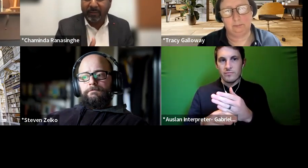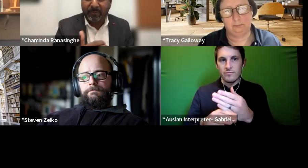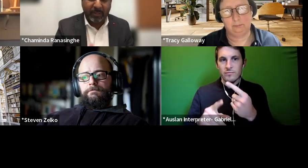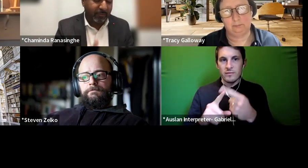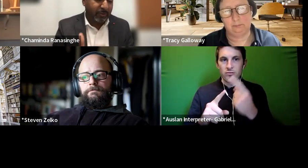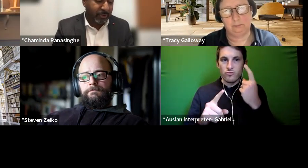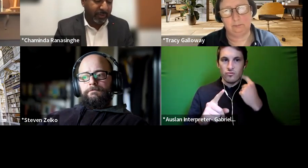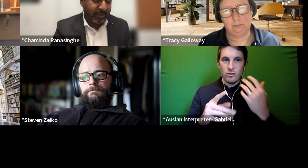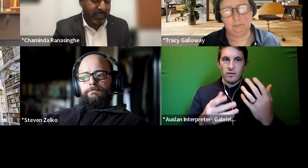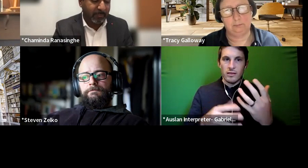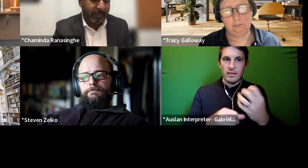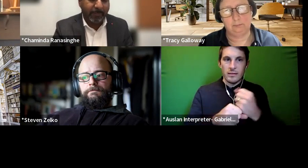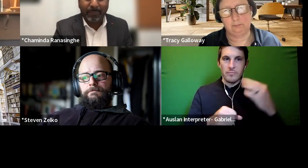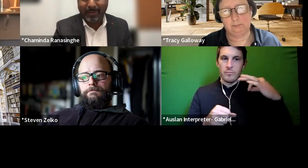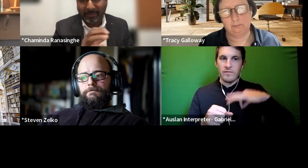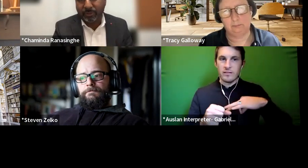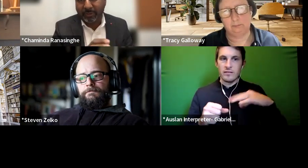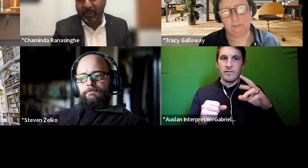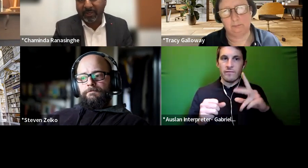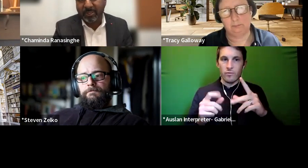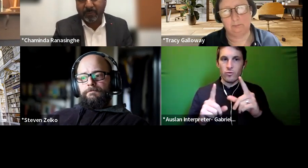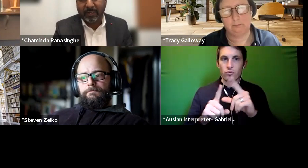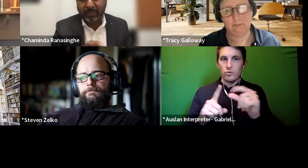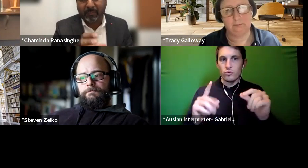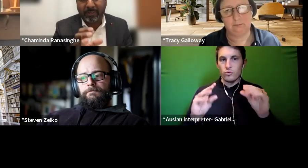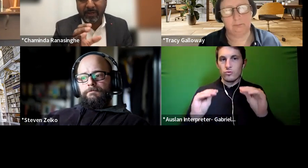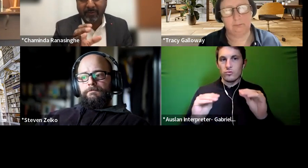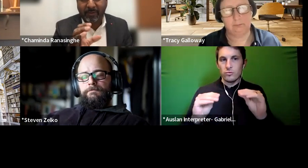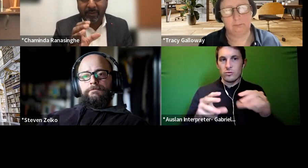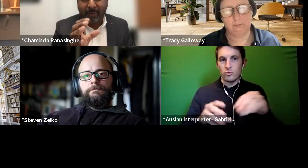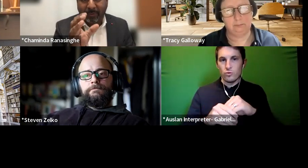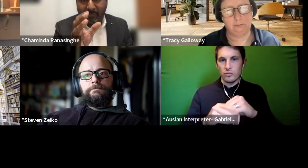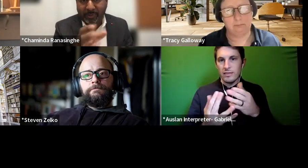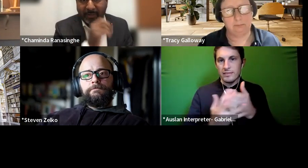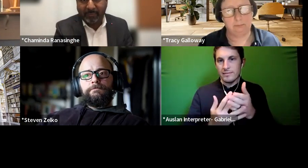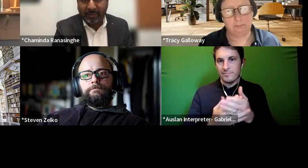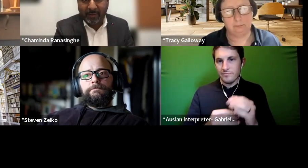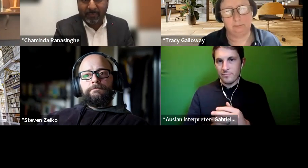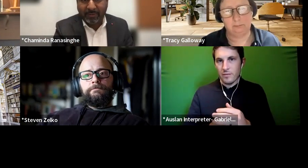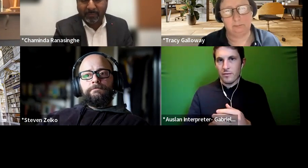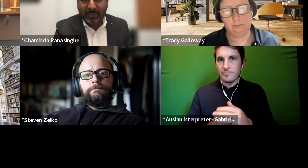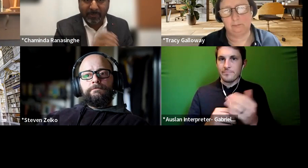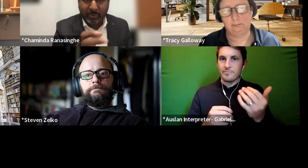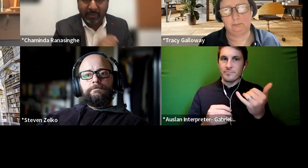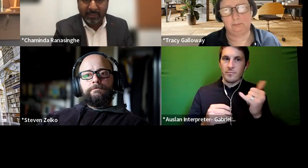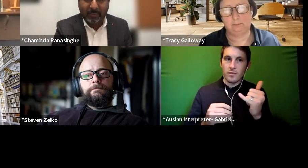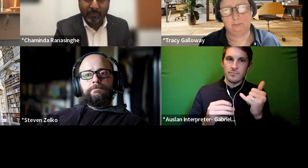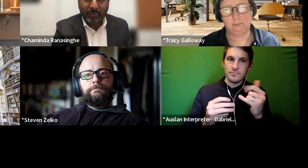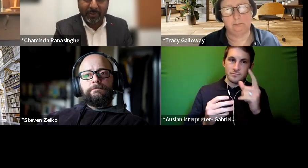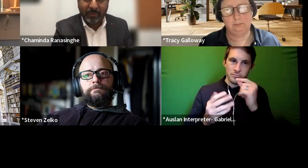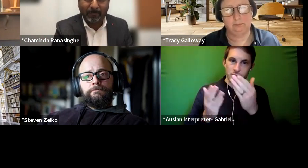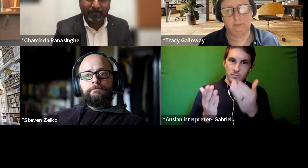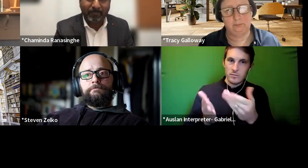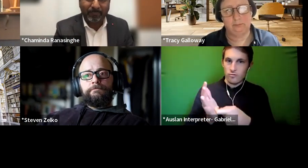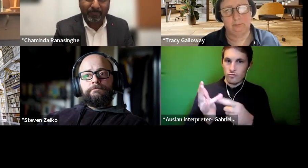in the space of inclusion and accessibility in the digital education space. So let me start, maybe Ronnie, I'll come back to some of the others, but Ronnie, can I start with you